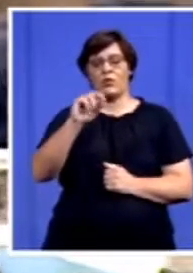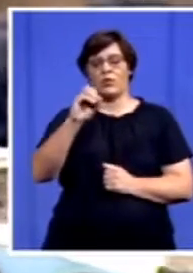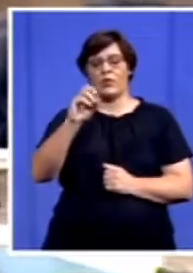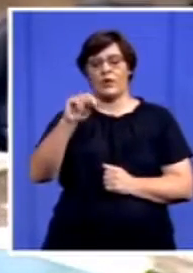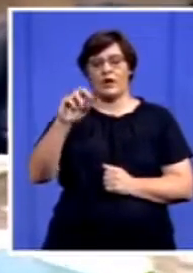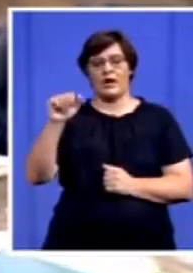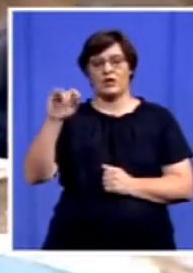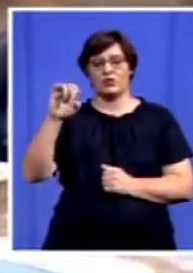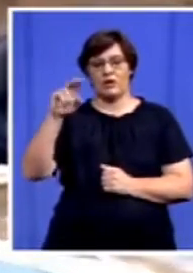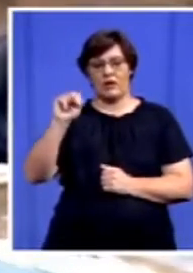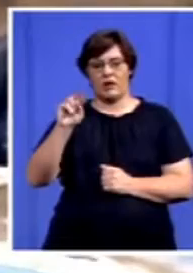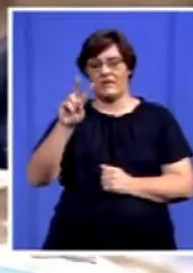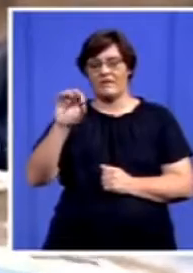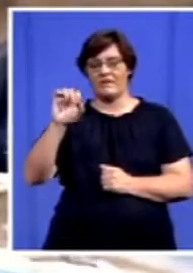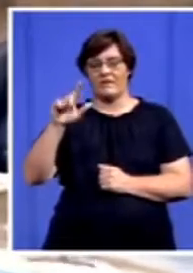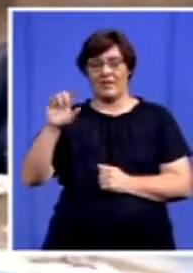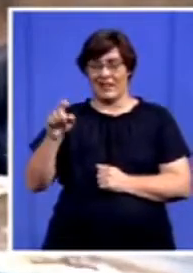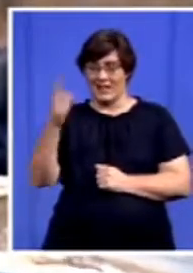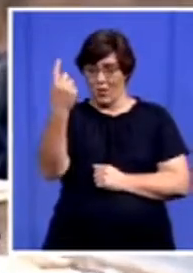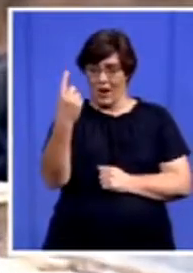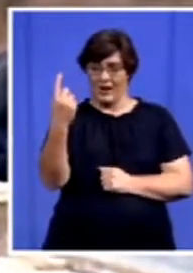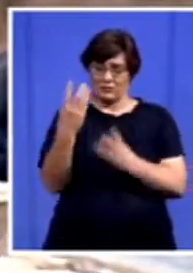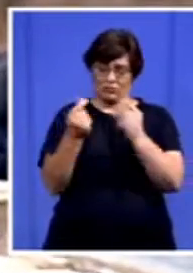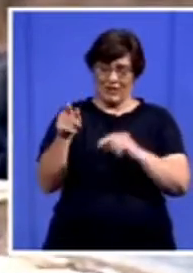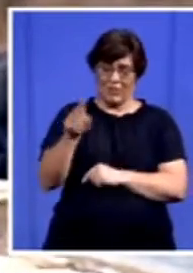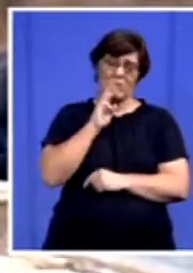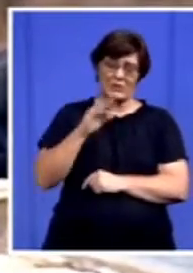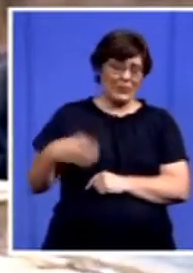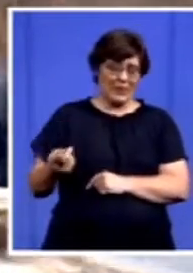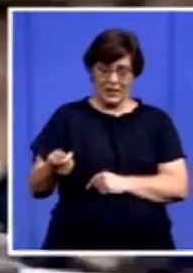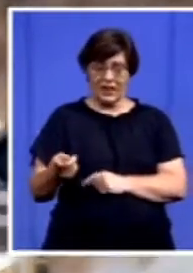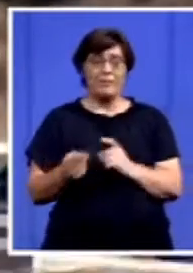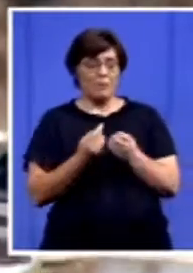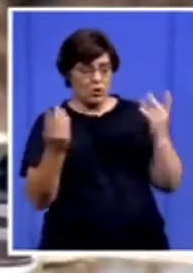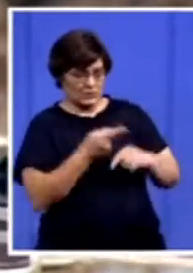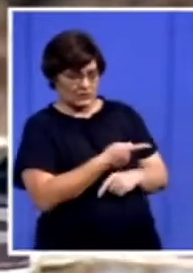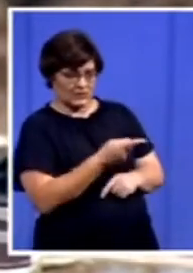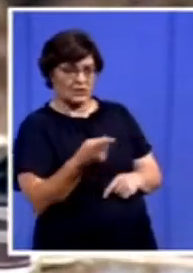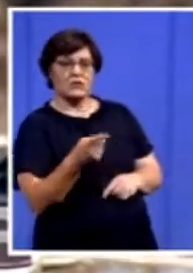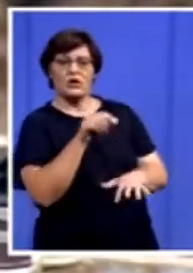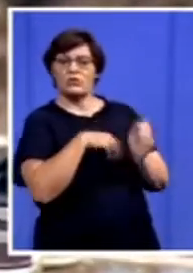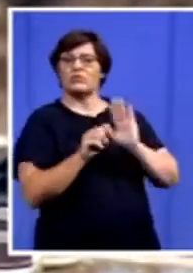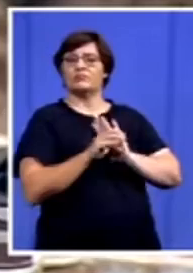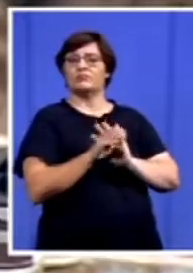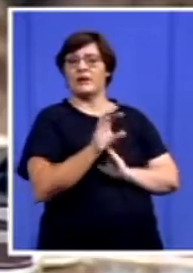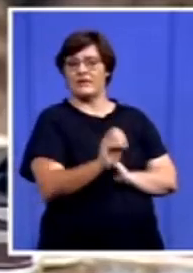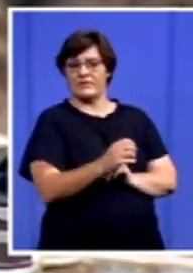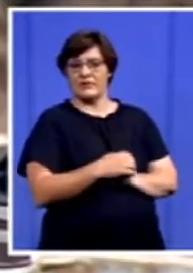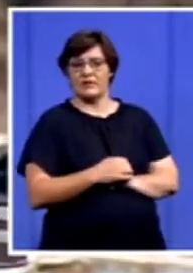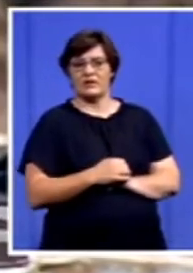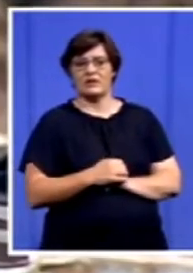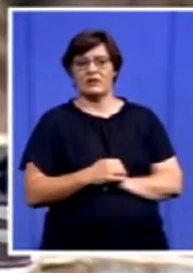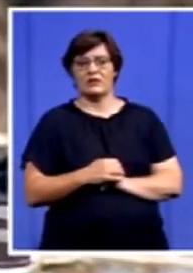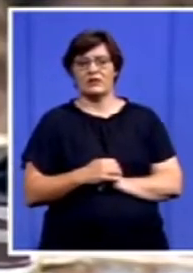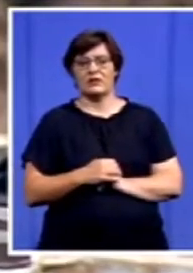run dry. Right. But in the majority, many have taken to social media saying that they'd filled their